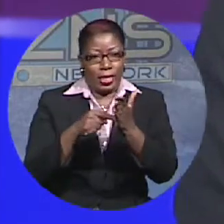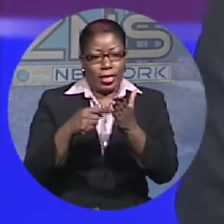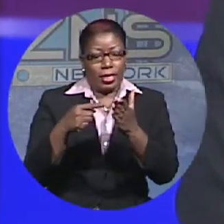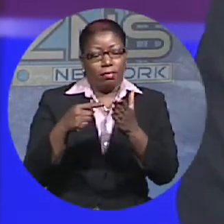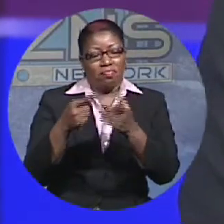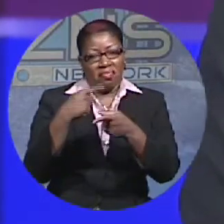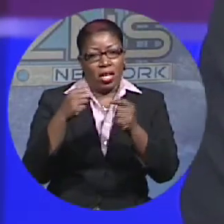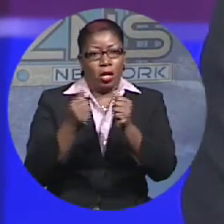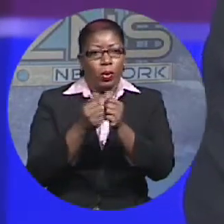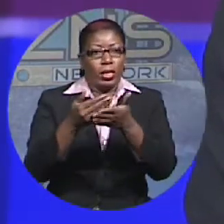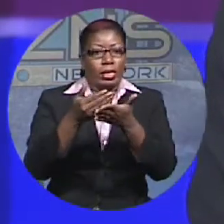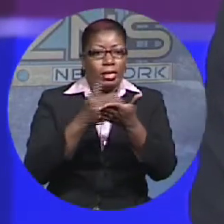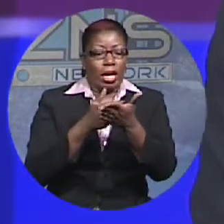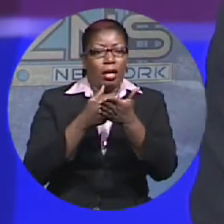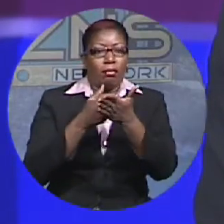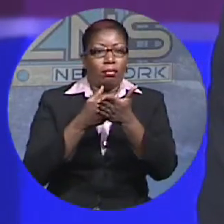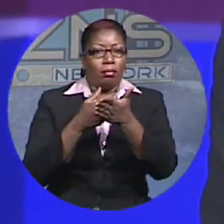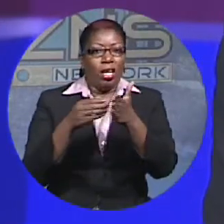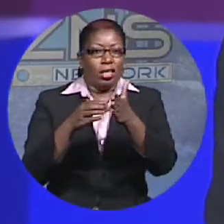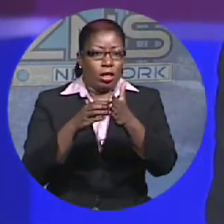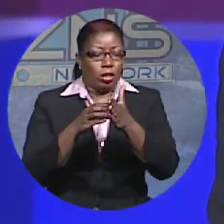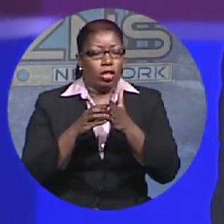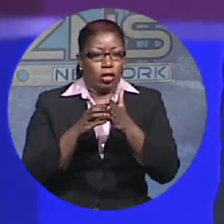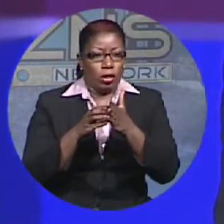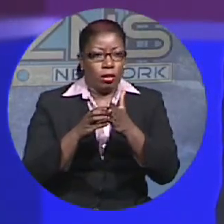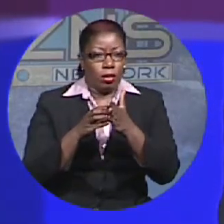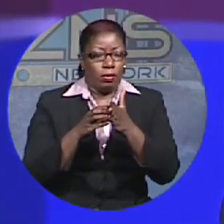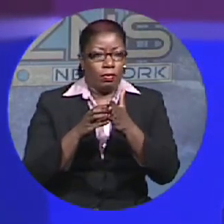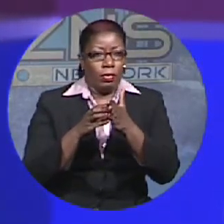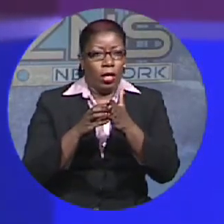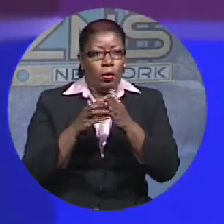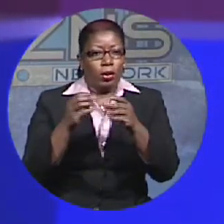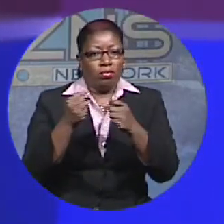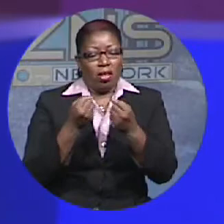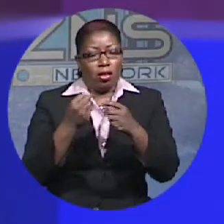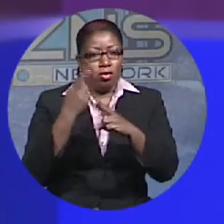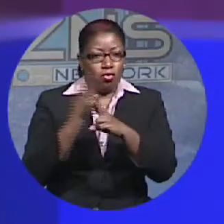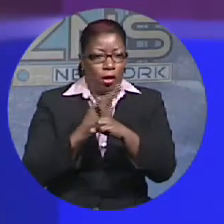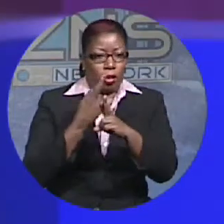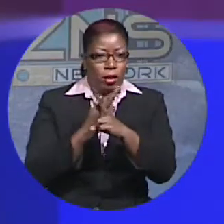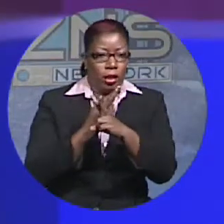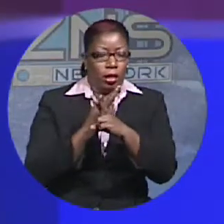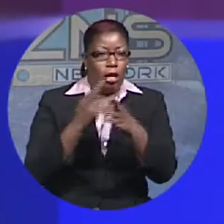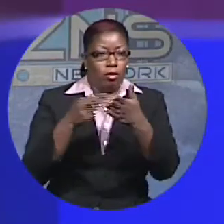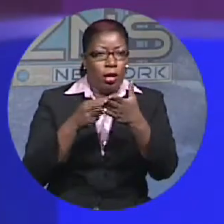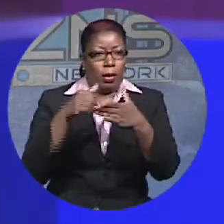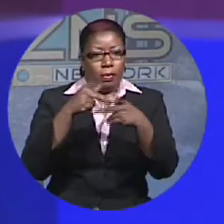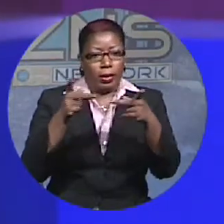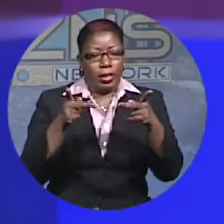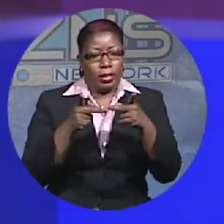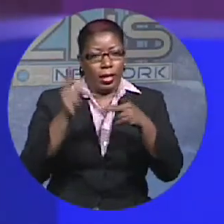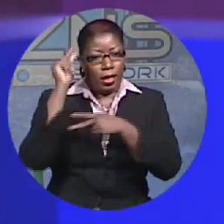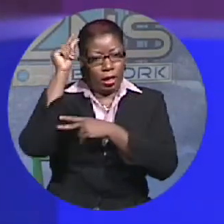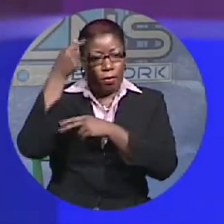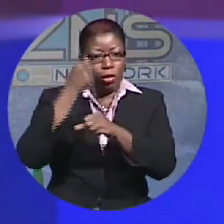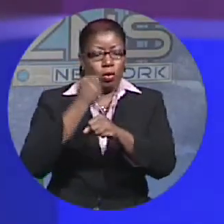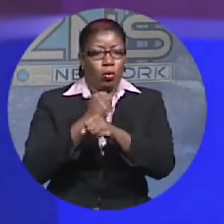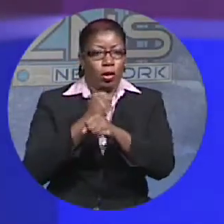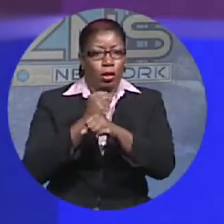He assured that no drilling will take place without the regulatory framework in place, and this is something the government is aggressively working